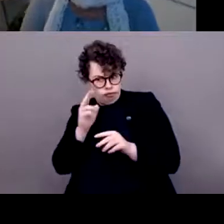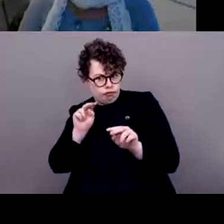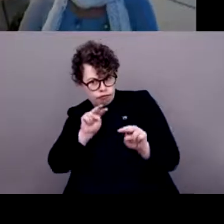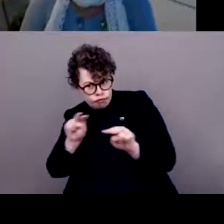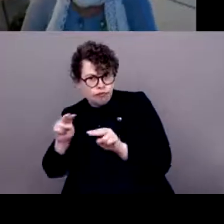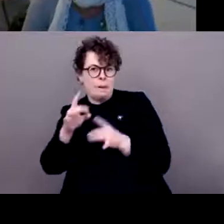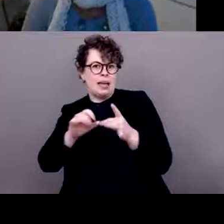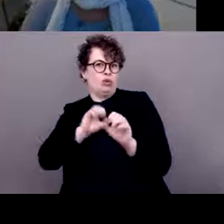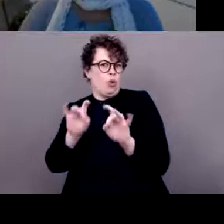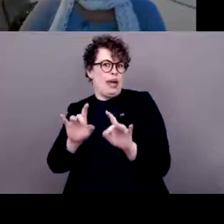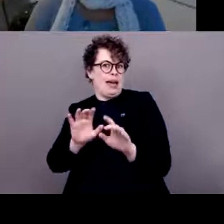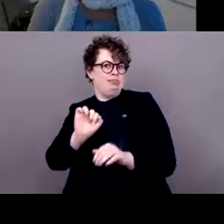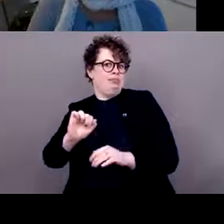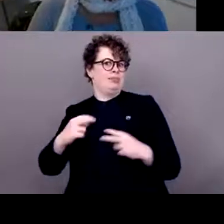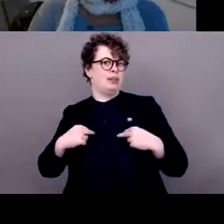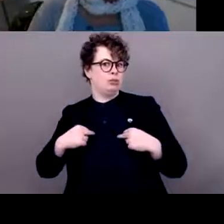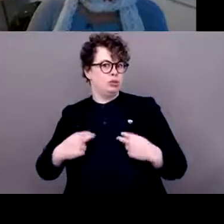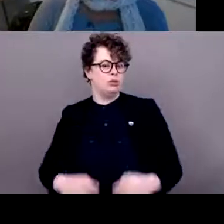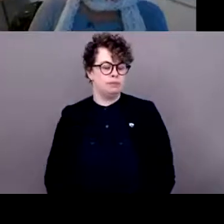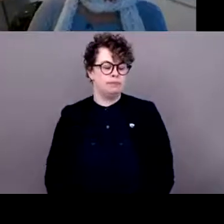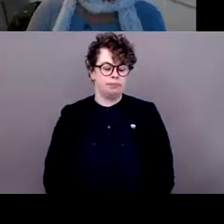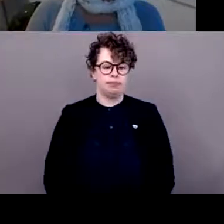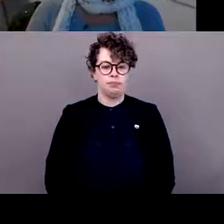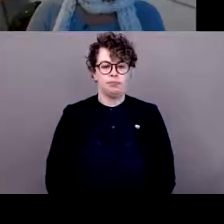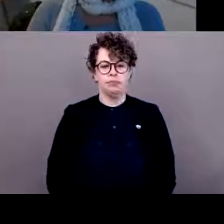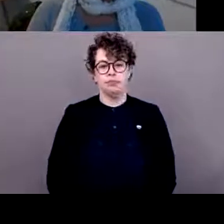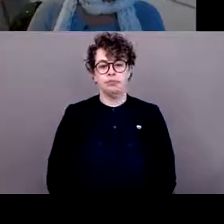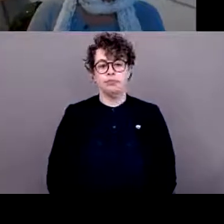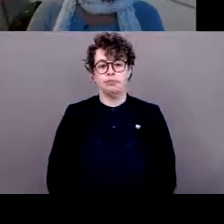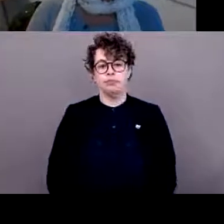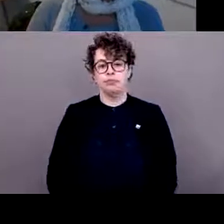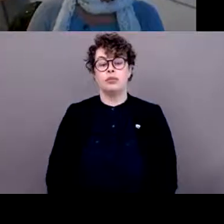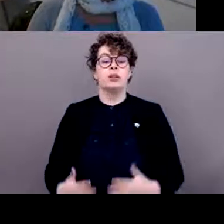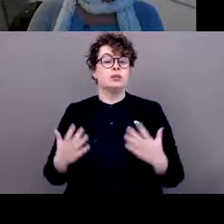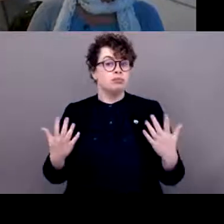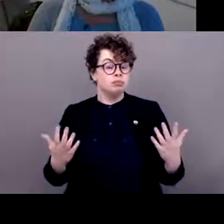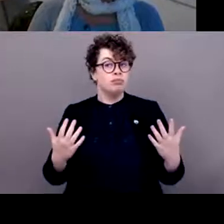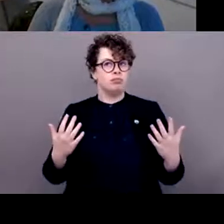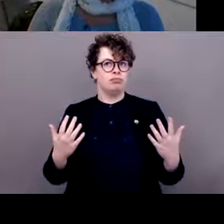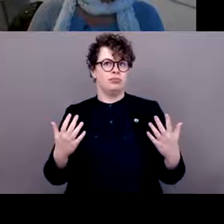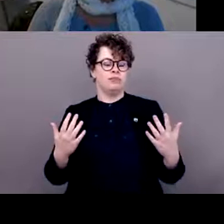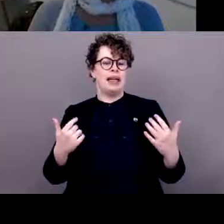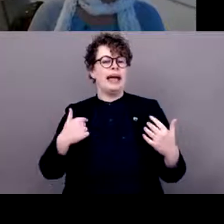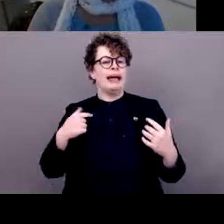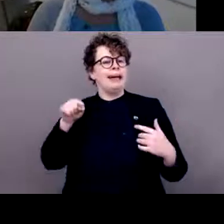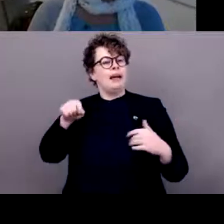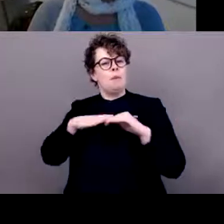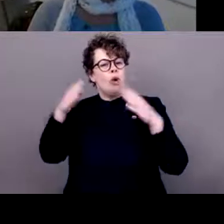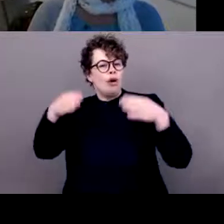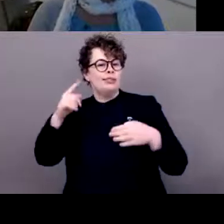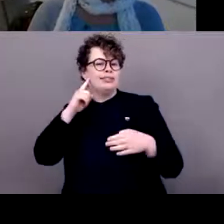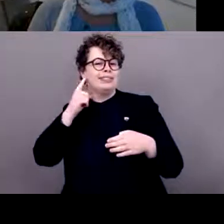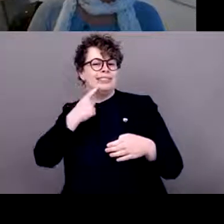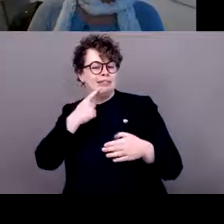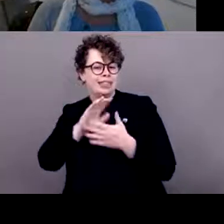So before I sort of talk primarily about deaf children who are using sign language, I want to just also make a point here, which